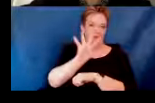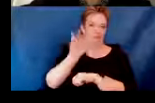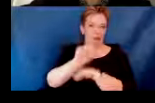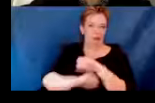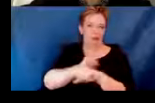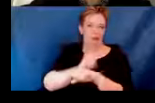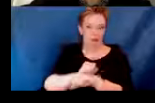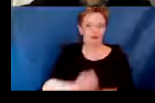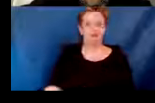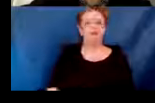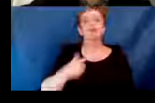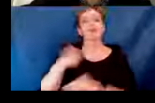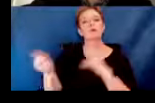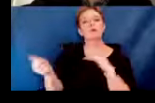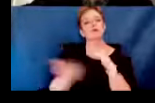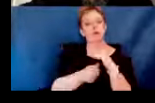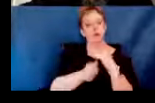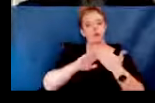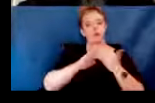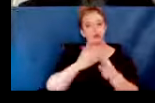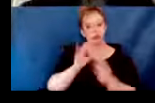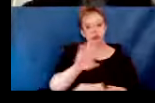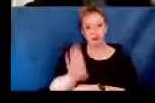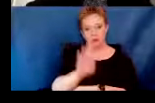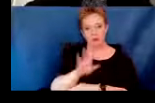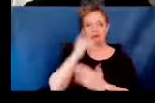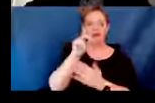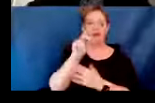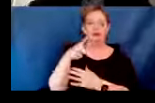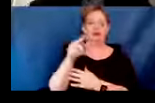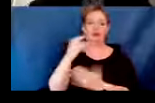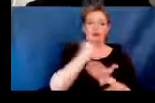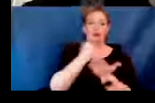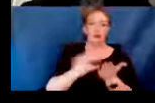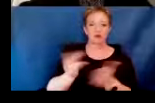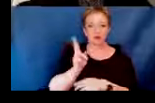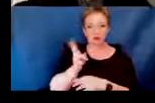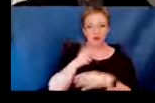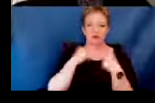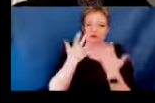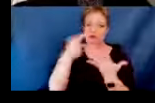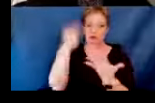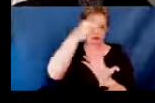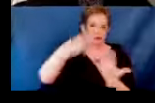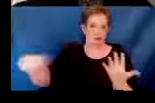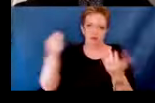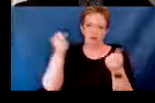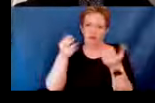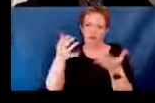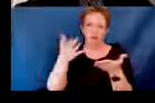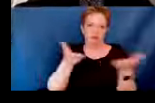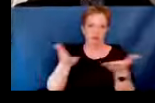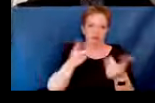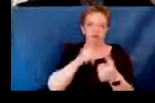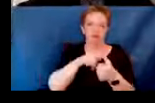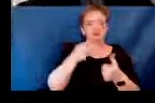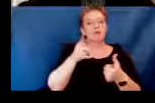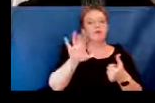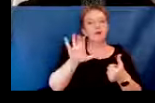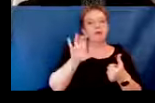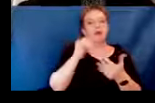the Boise City Department of Arts and History, which offers many other services, including public art, history